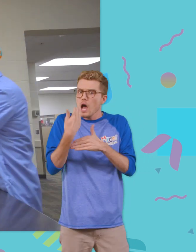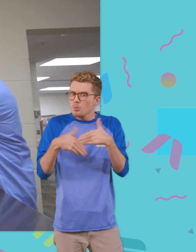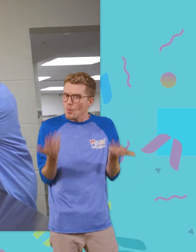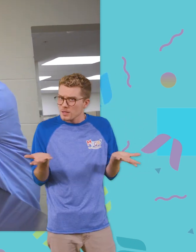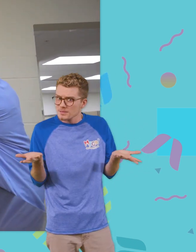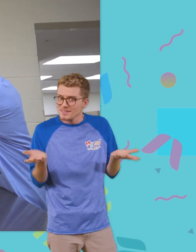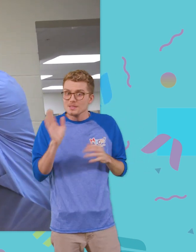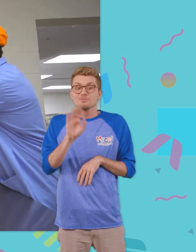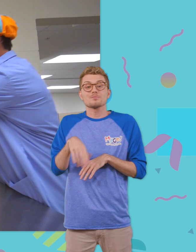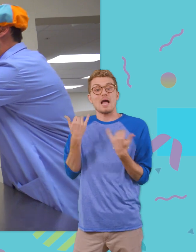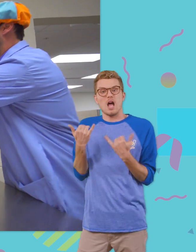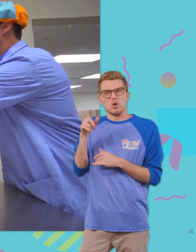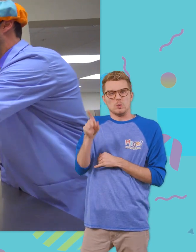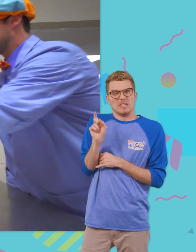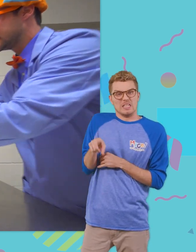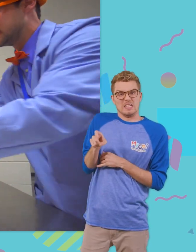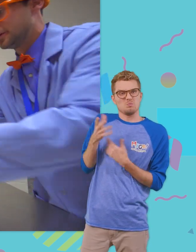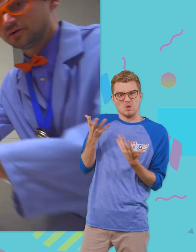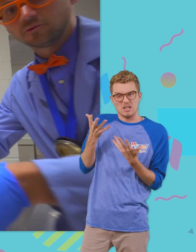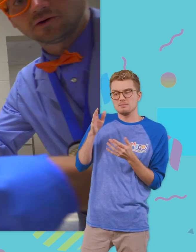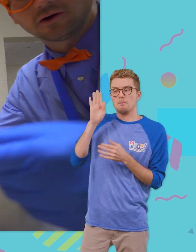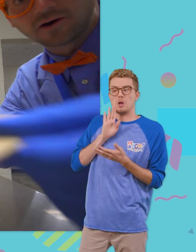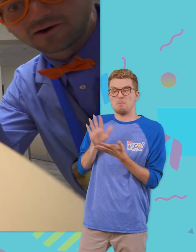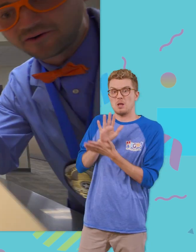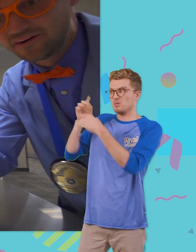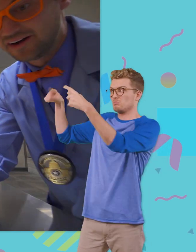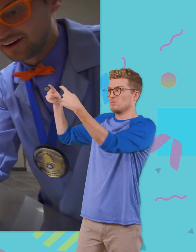Okay. Whoa, here we go. Thank you. Whoa.